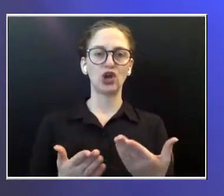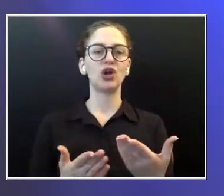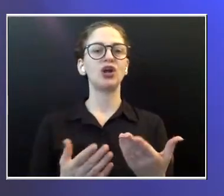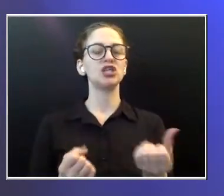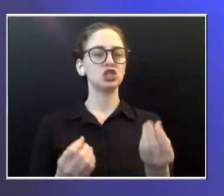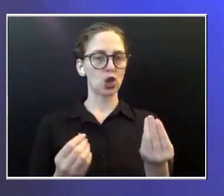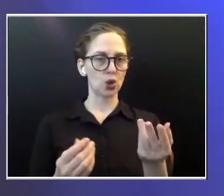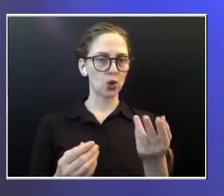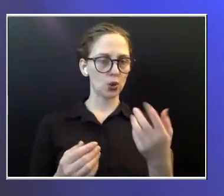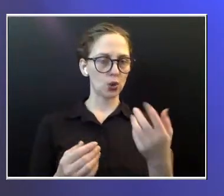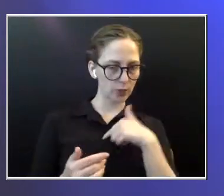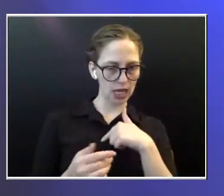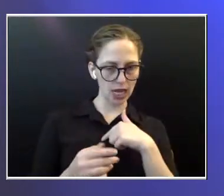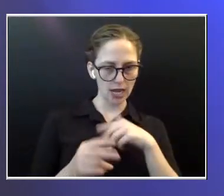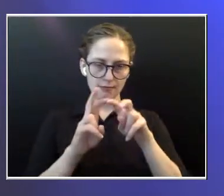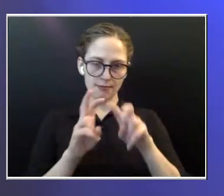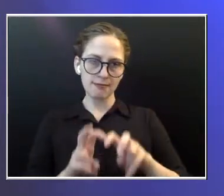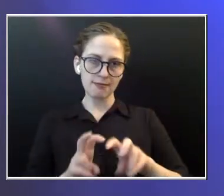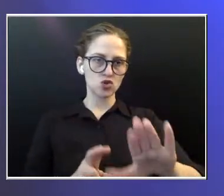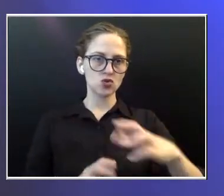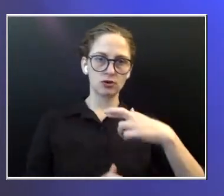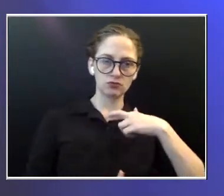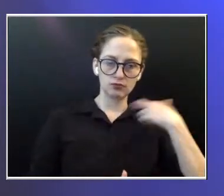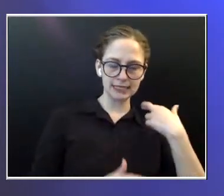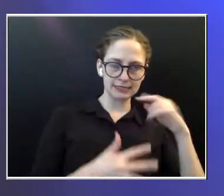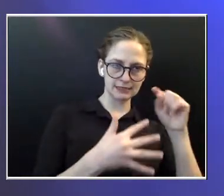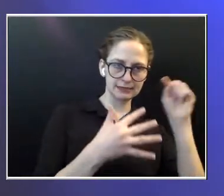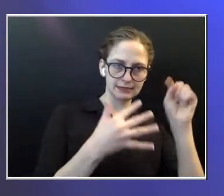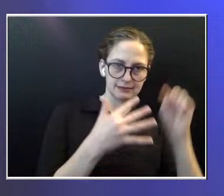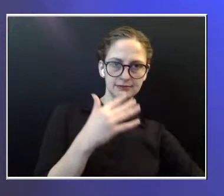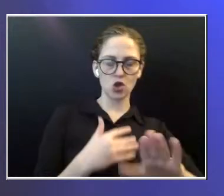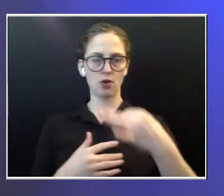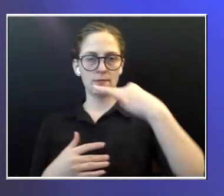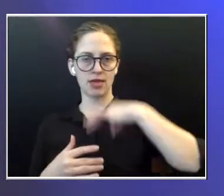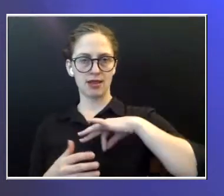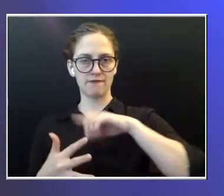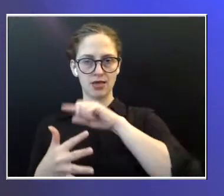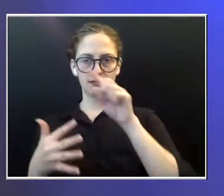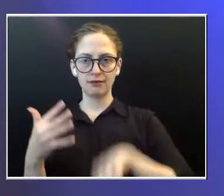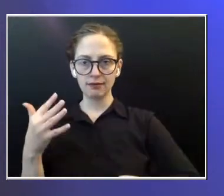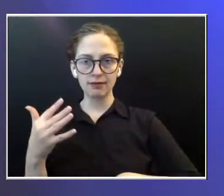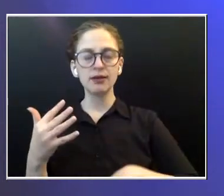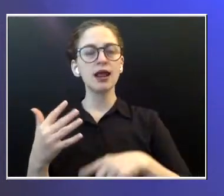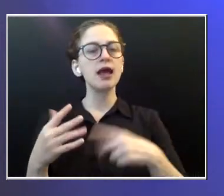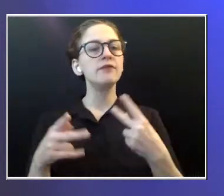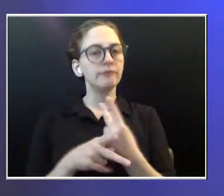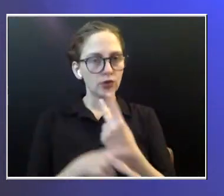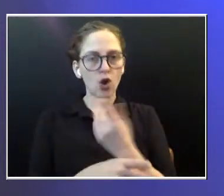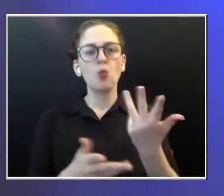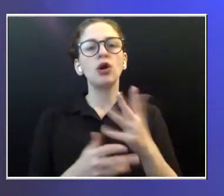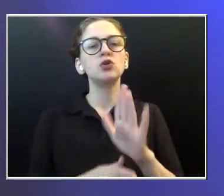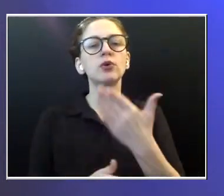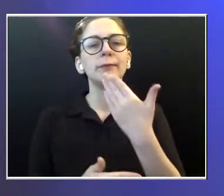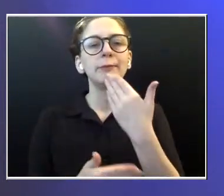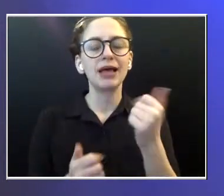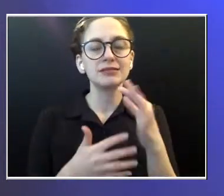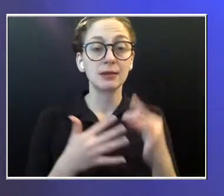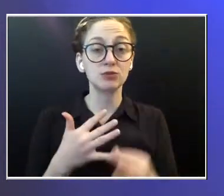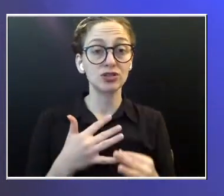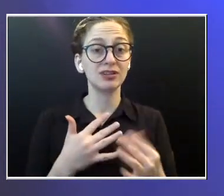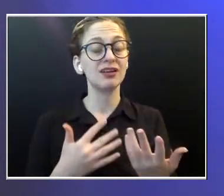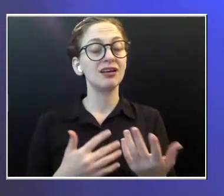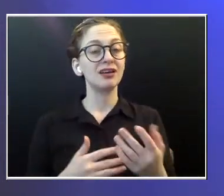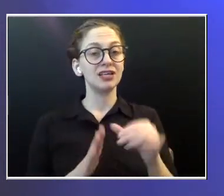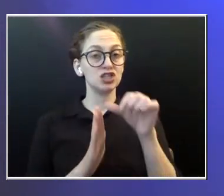surgery? Because surgery is not to be taken lightly. I mean, there's risks of bleeding, infection. Obviously, a reconstructed breast is never the same as your